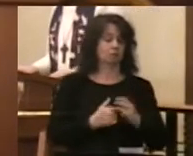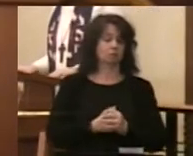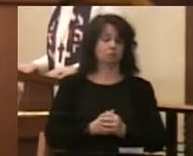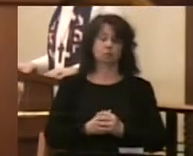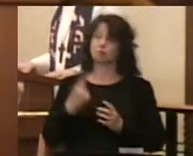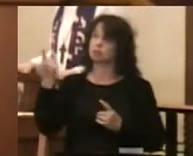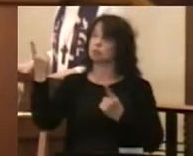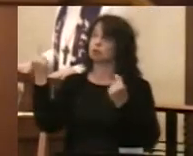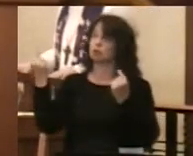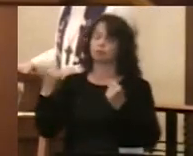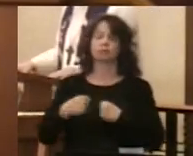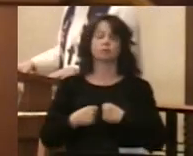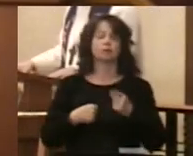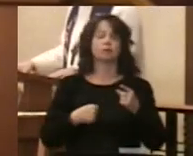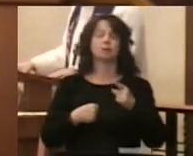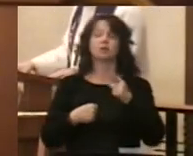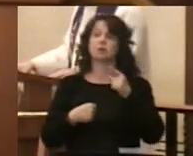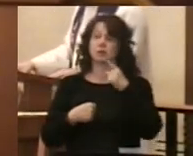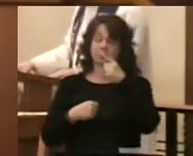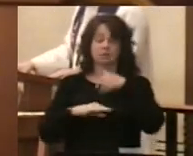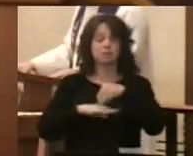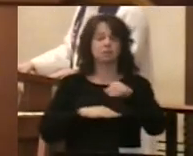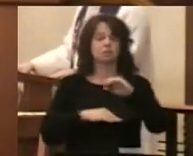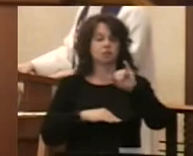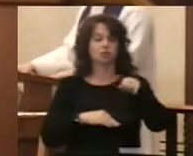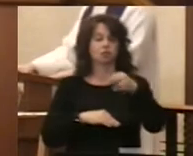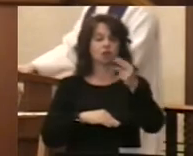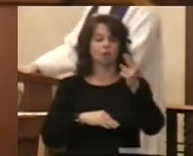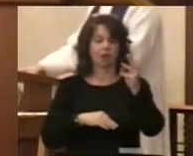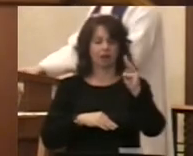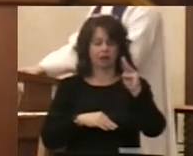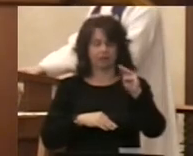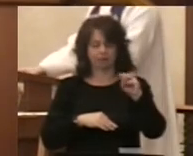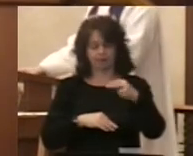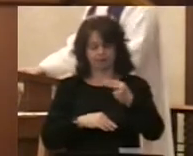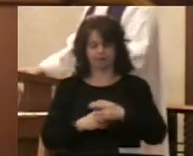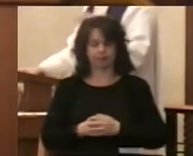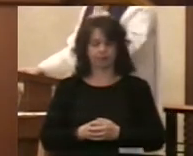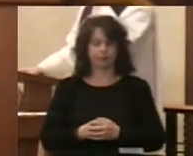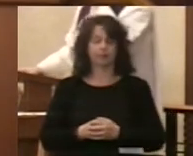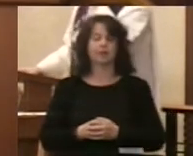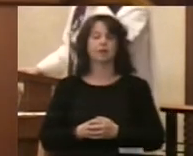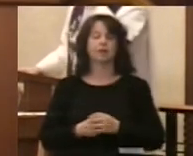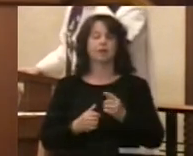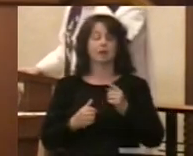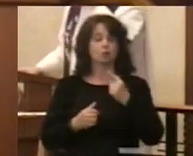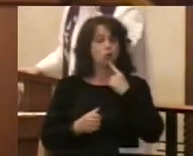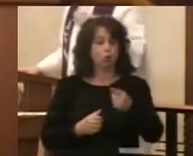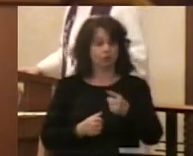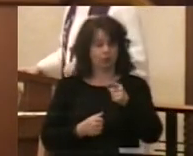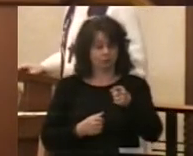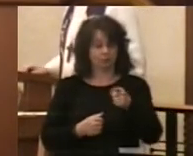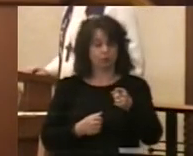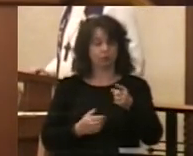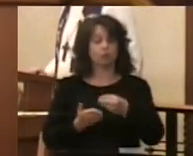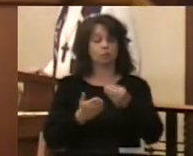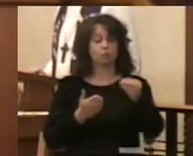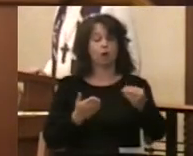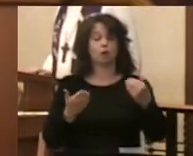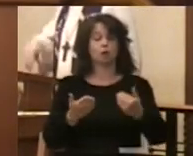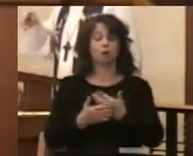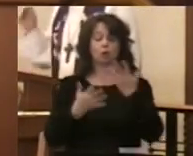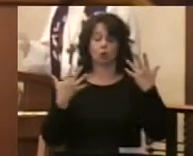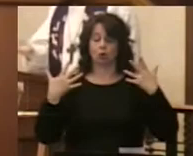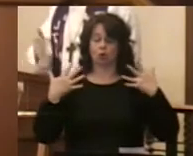Well, He sends Jeremiah. And at one point in the book, Jeremiah is instructed to buy a new loincloth by God, to wear